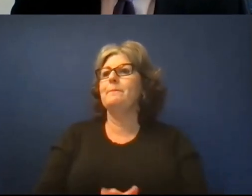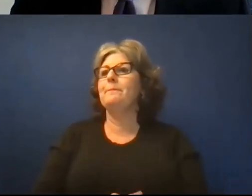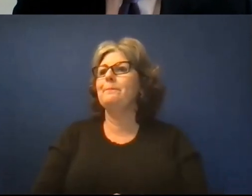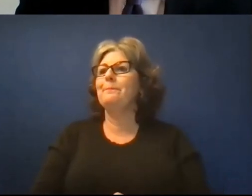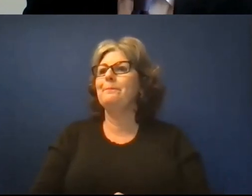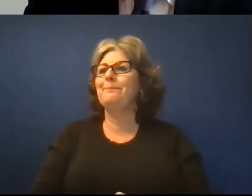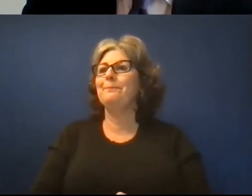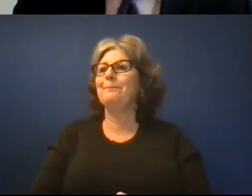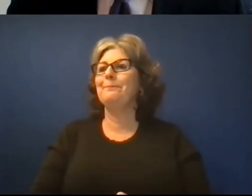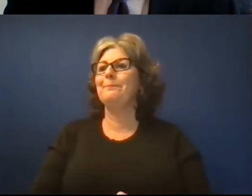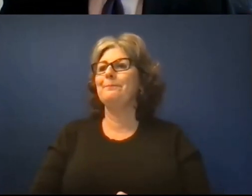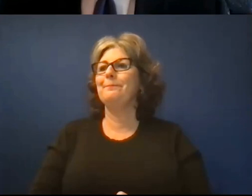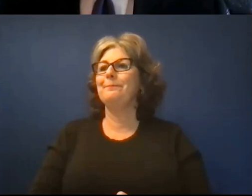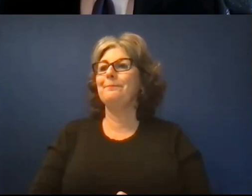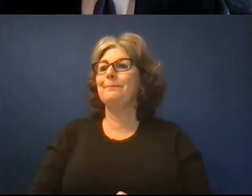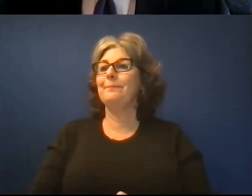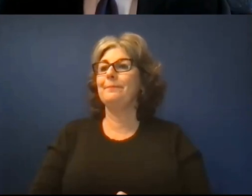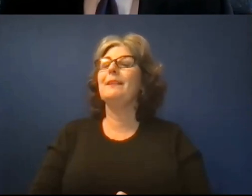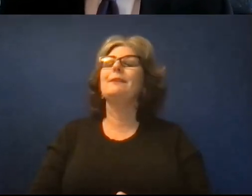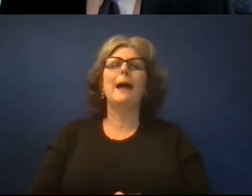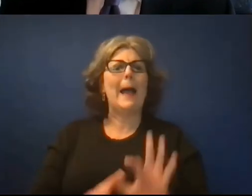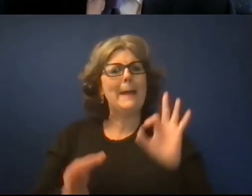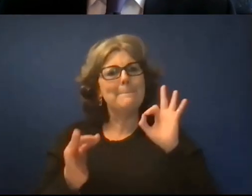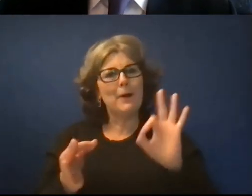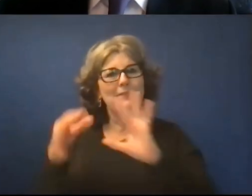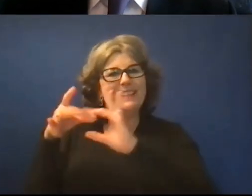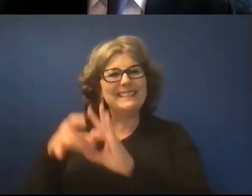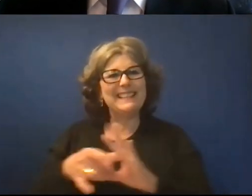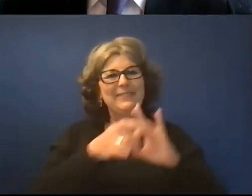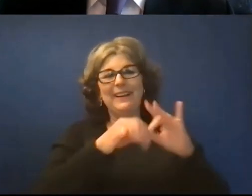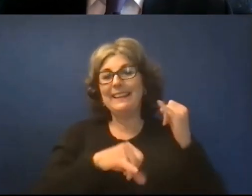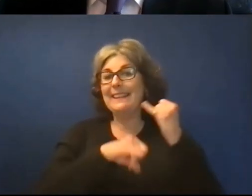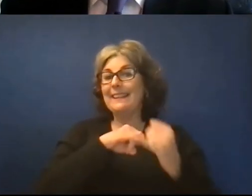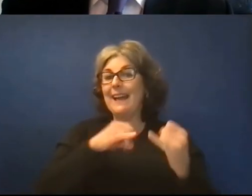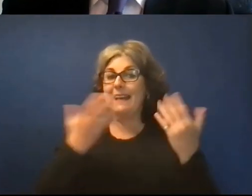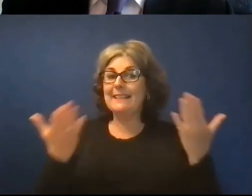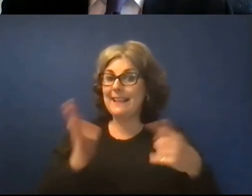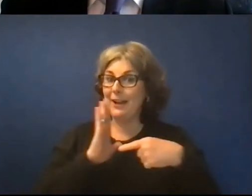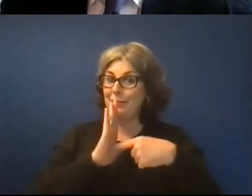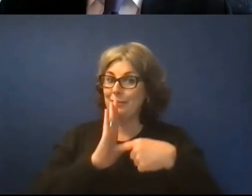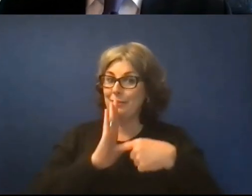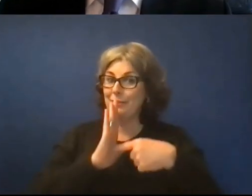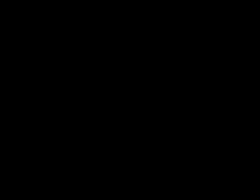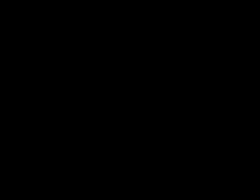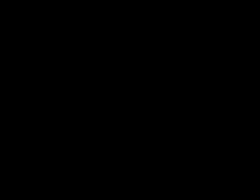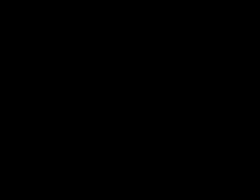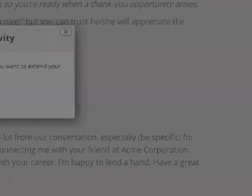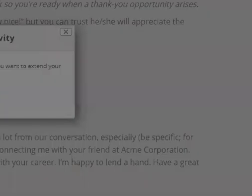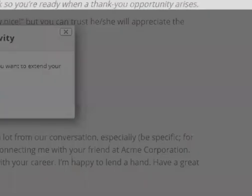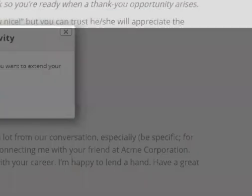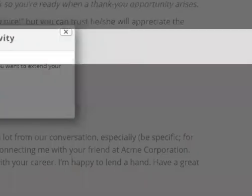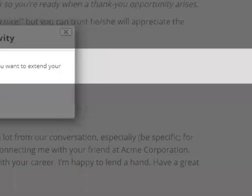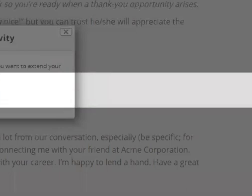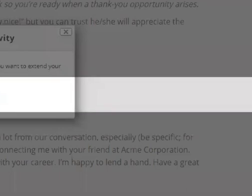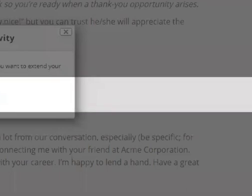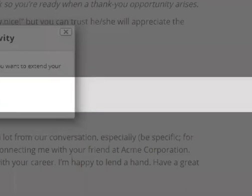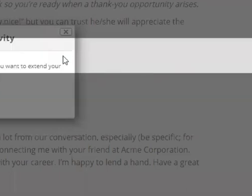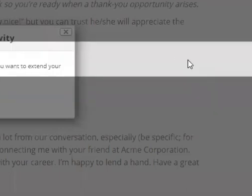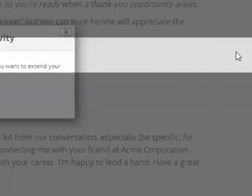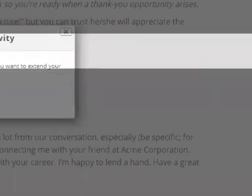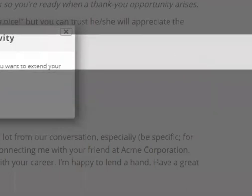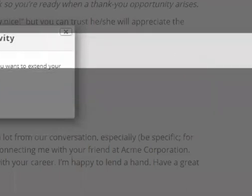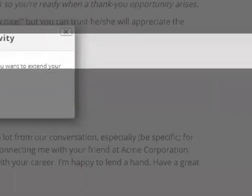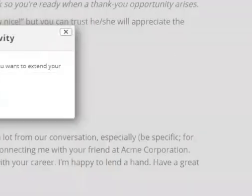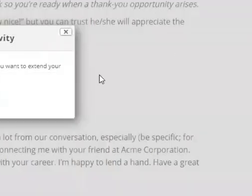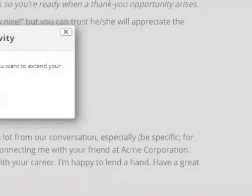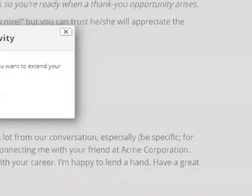applicants. That's what a perfect segue, because the last thing I want to show, and thank you for that, is to show the students, and I've shown this before.